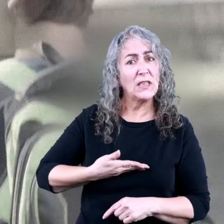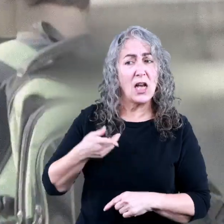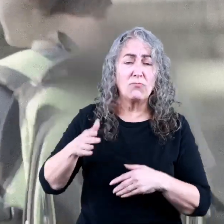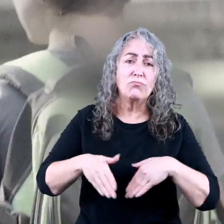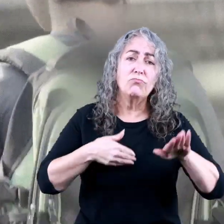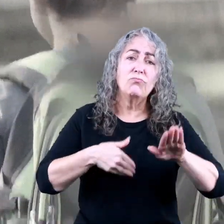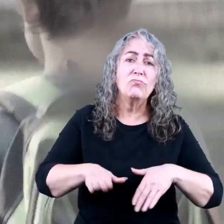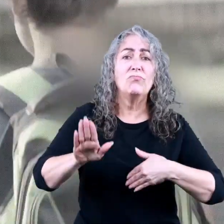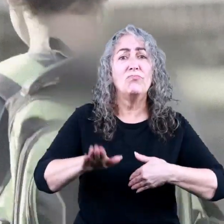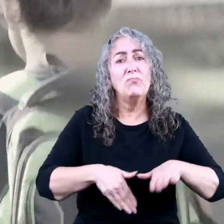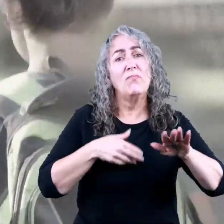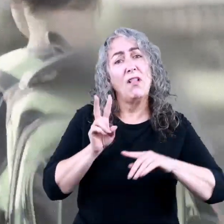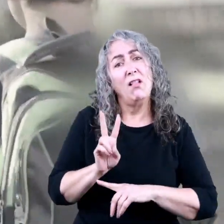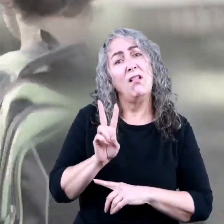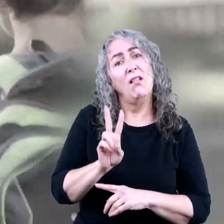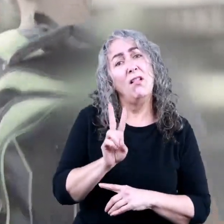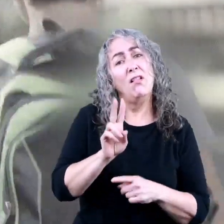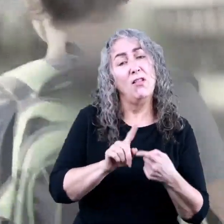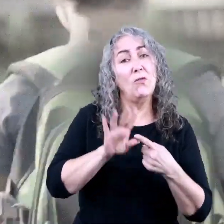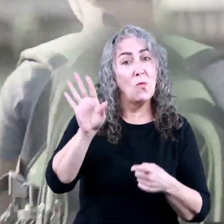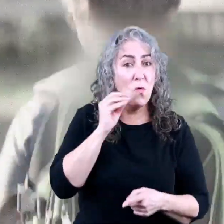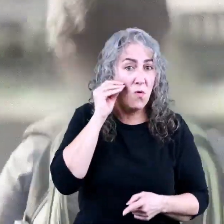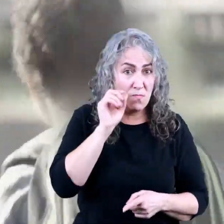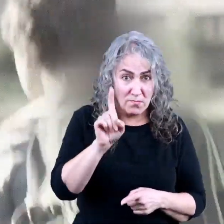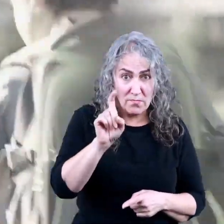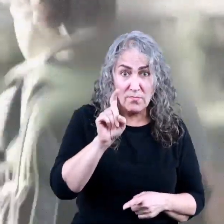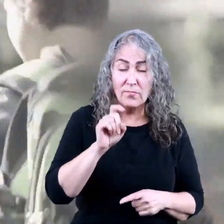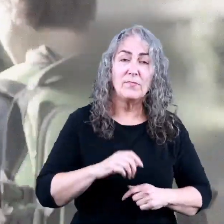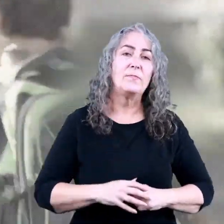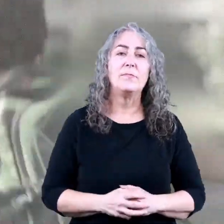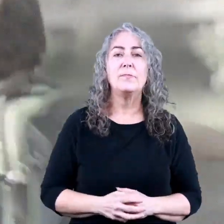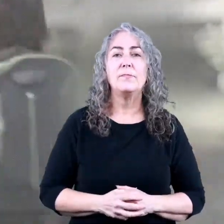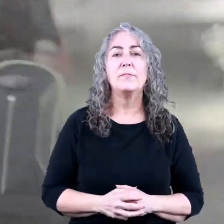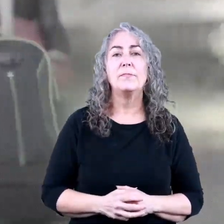and Bradley were walking to his house?